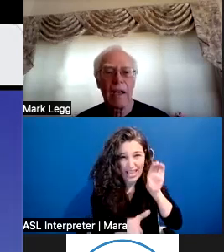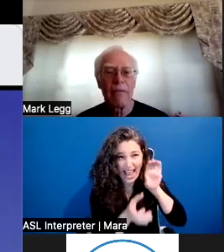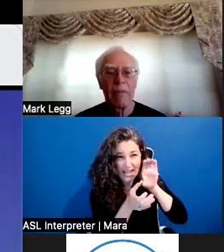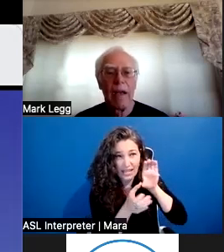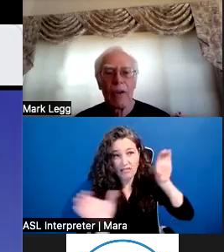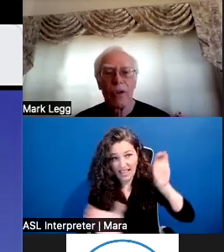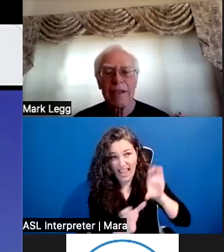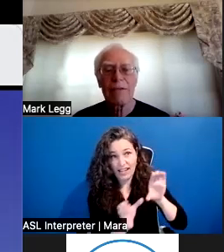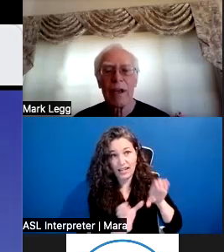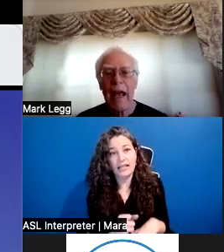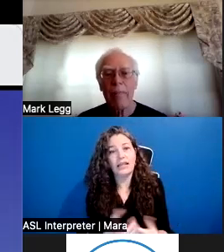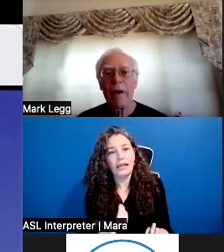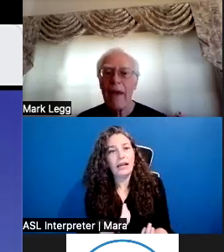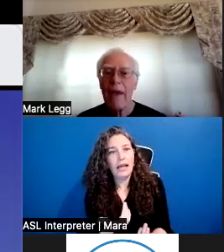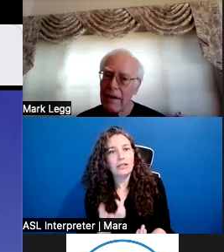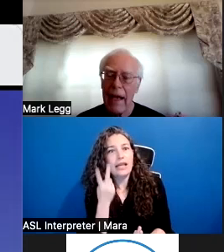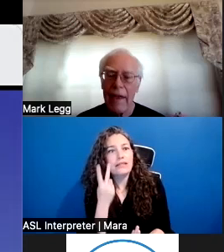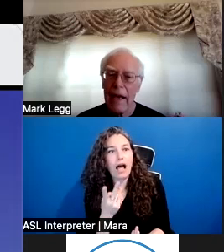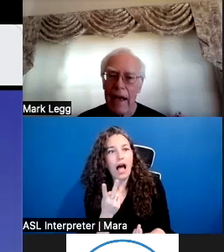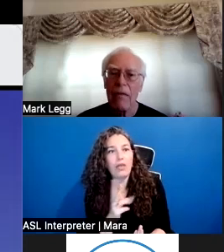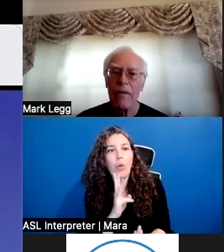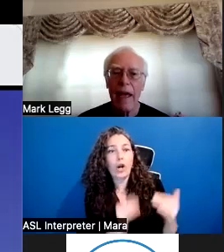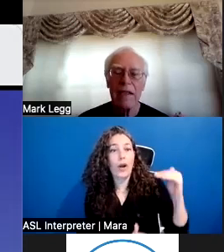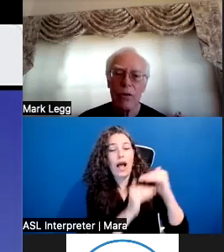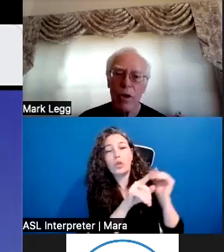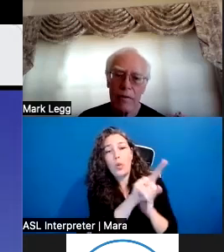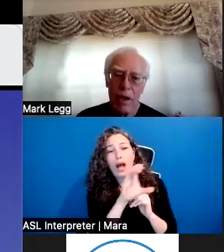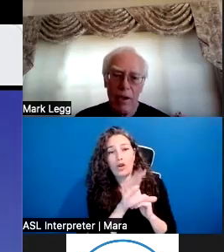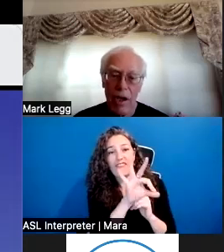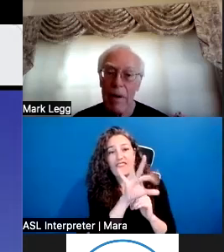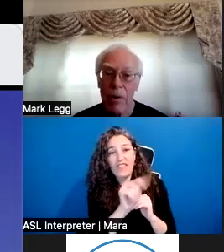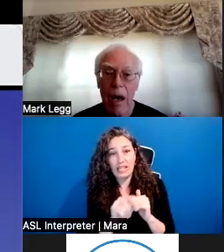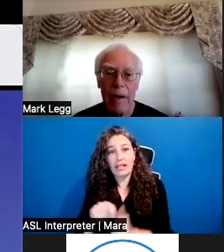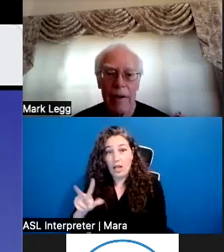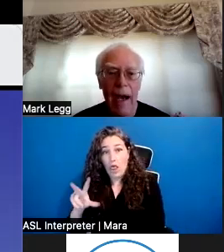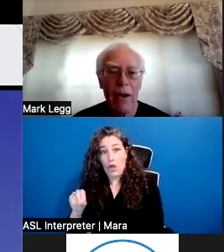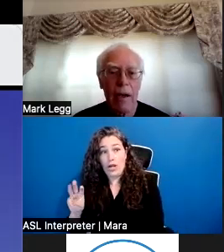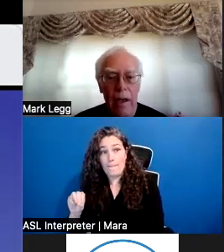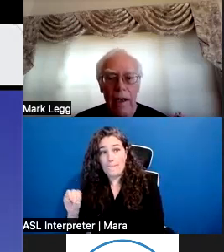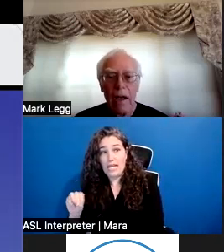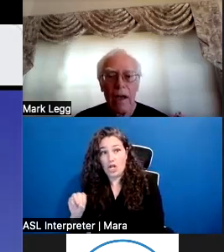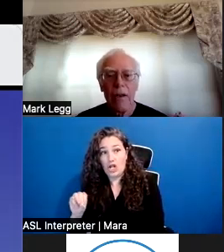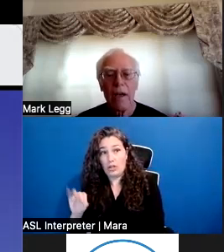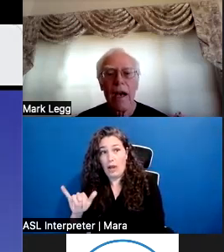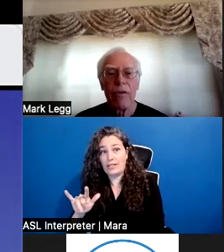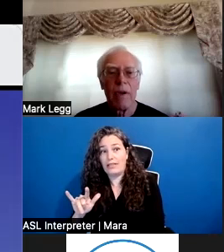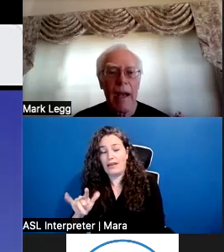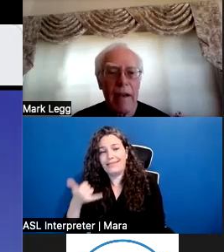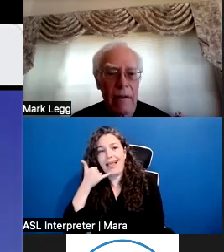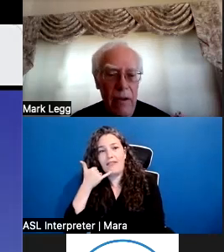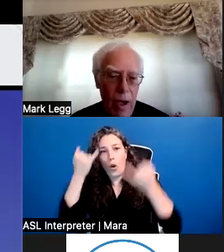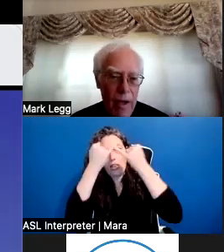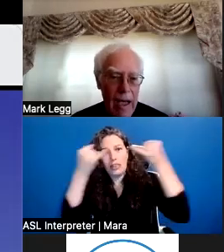seaweed hanging from it. So this is what can happen, and that account for the 1812 tsunami probably is accurate. Another account from